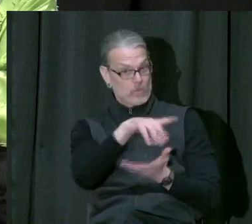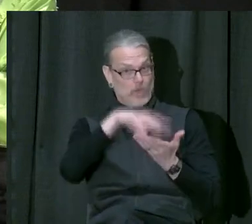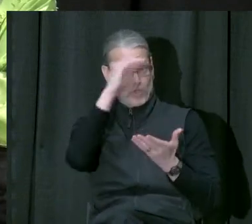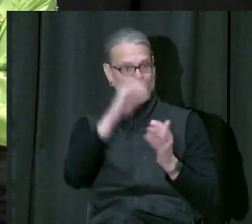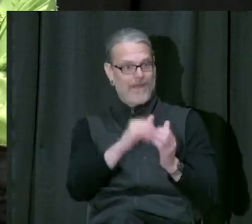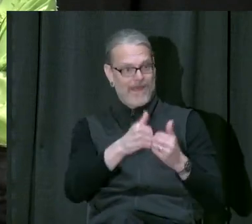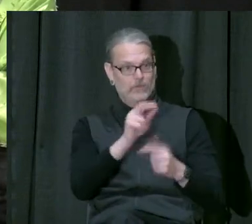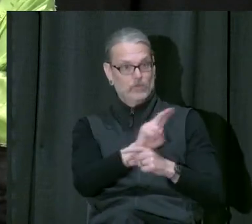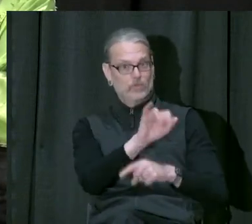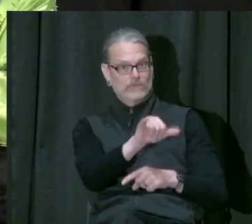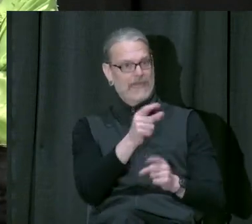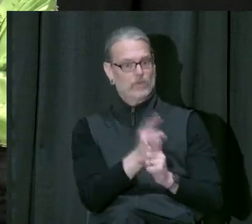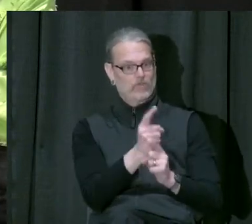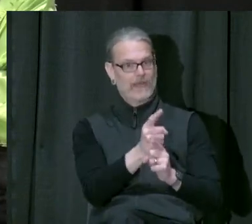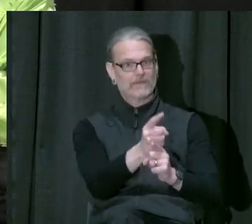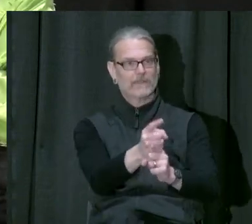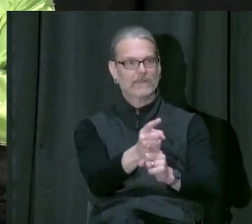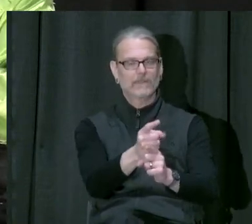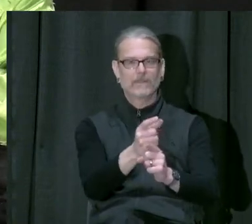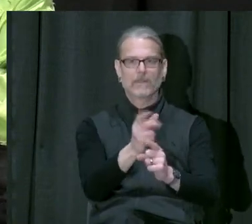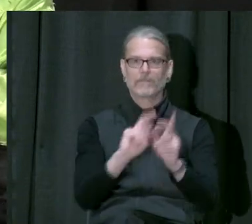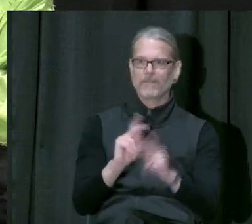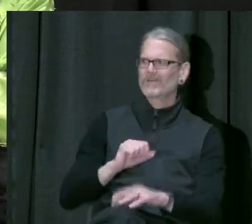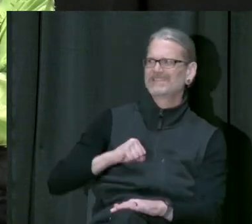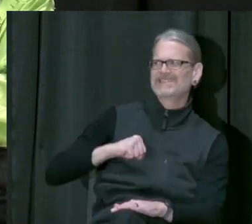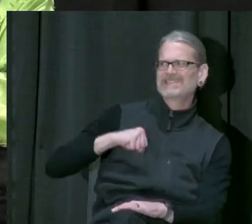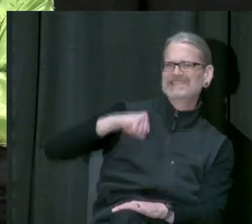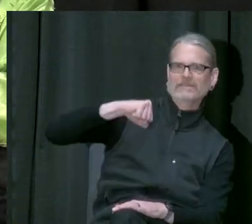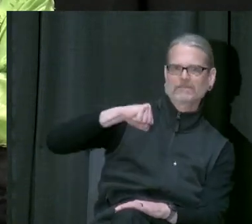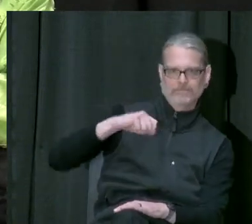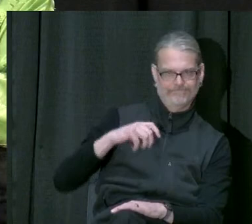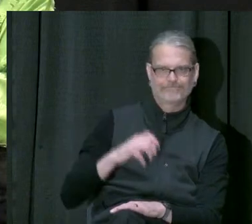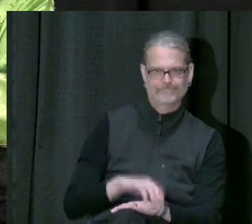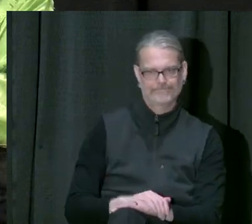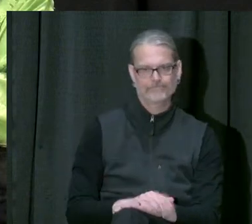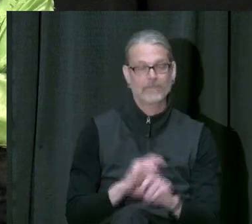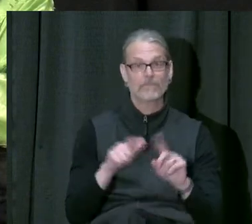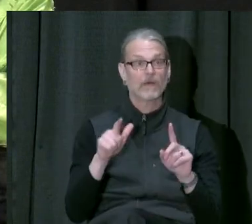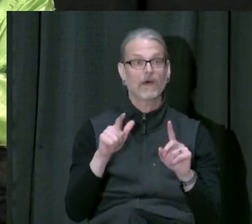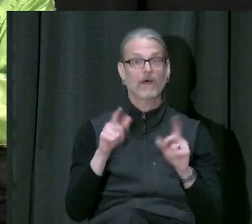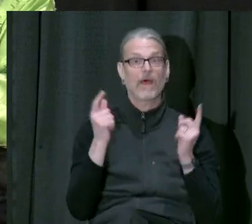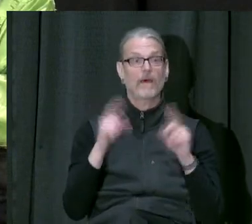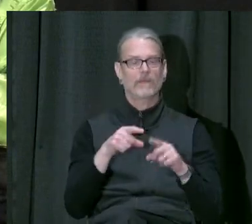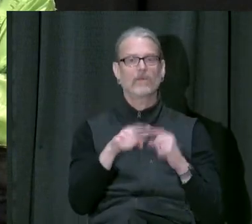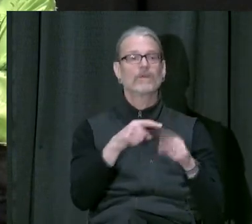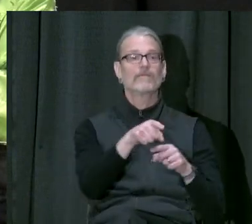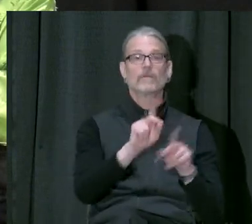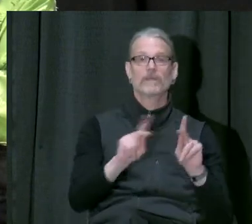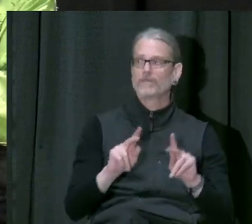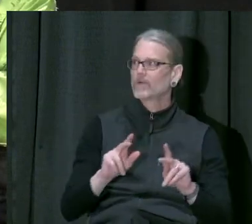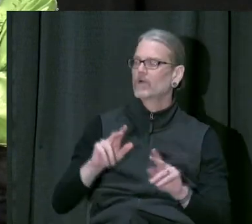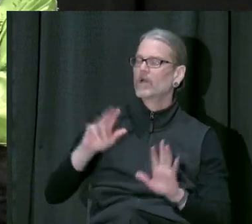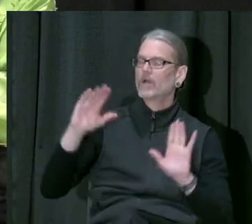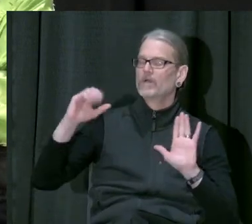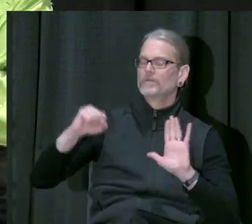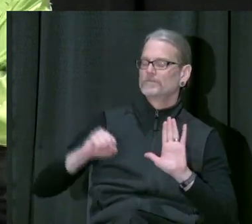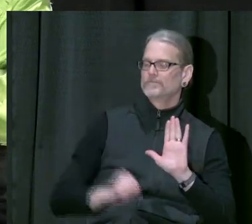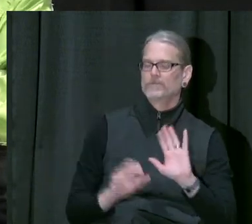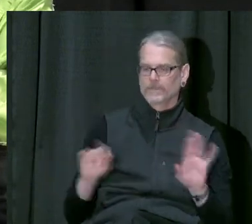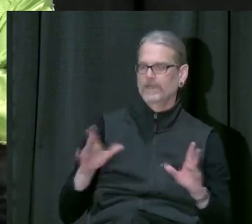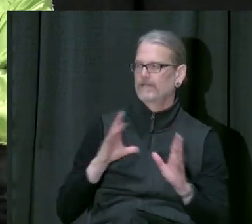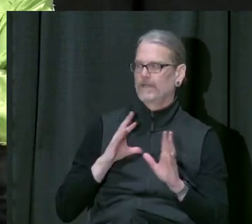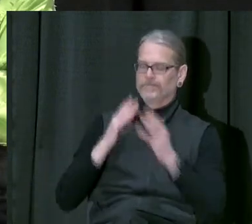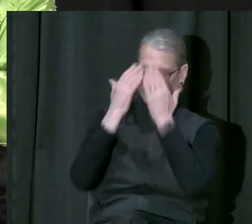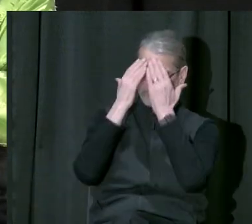It's there. People are resistant to change. But what we find is that when people open their mind to what the end result will